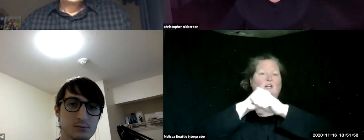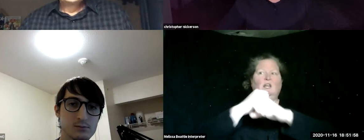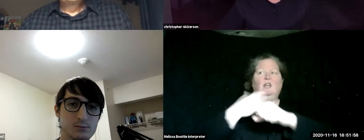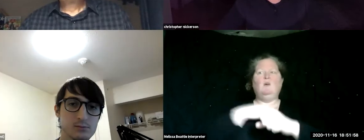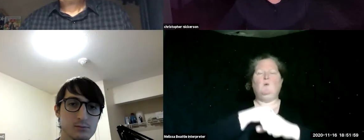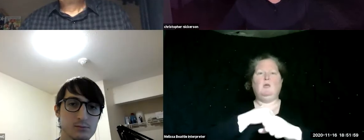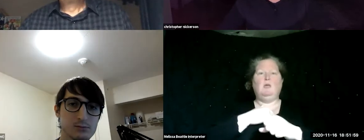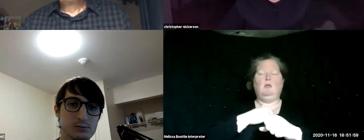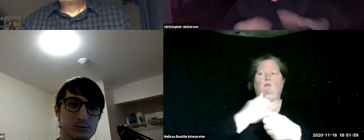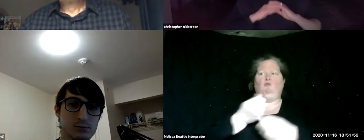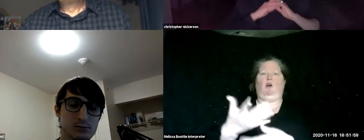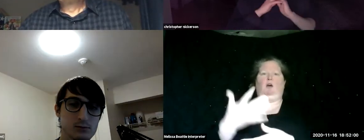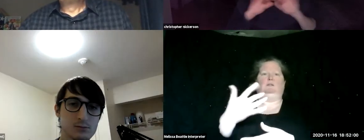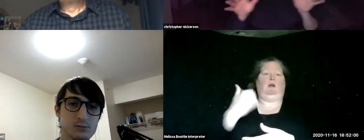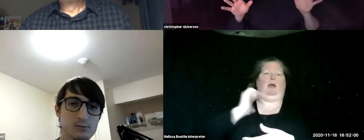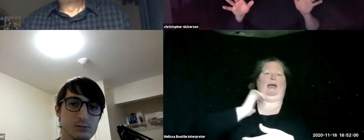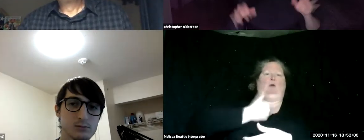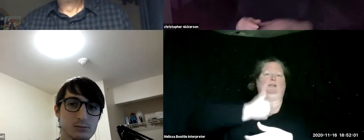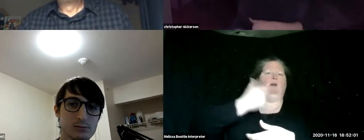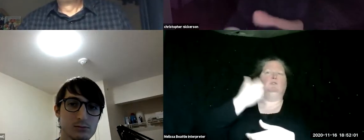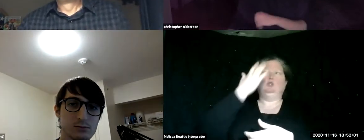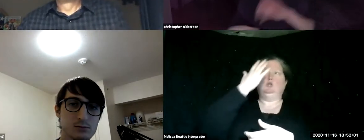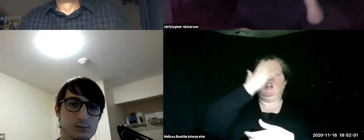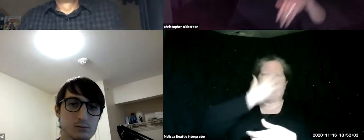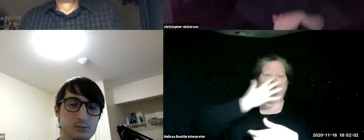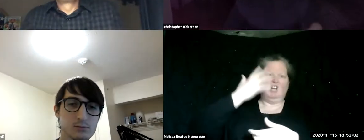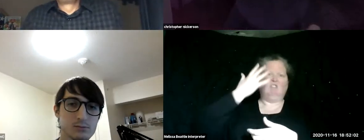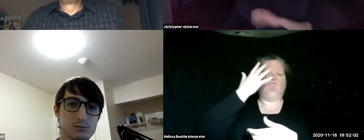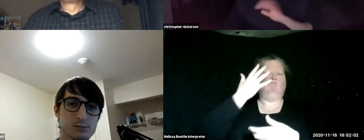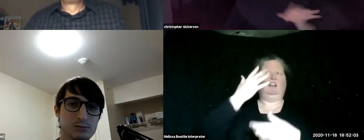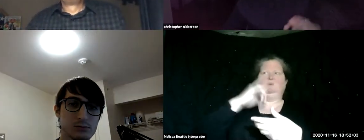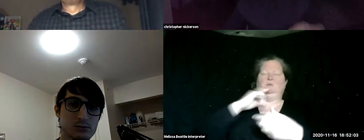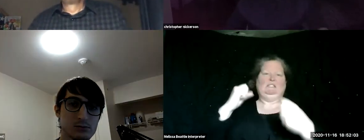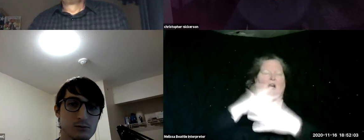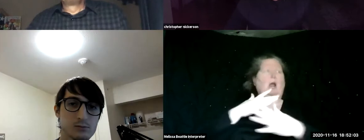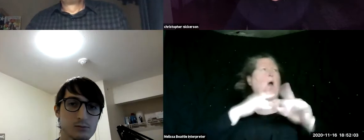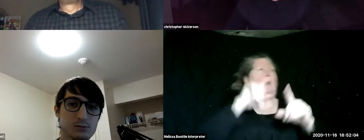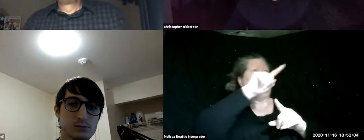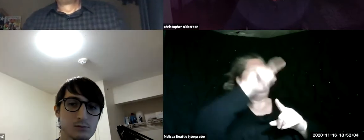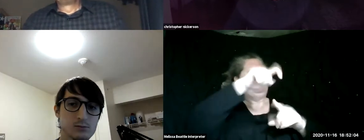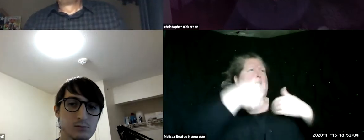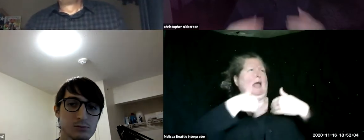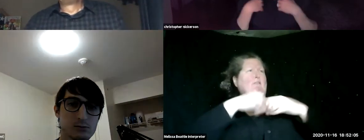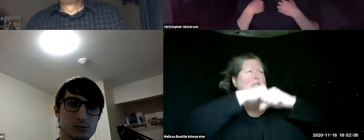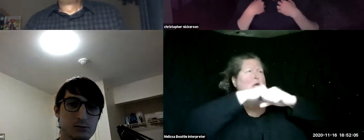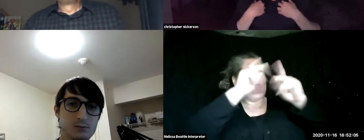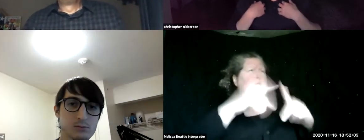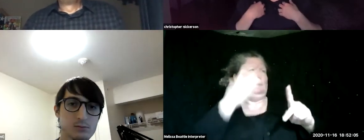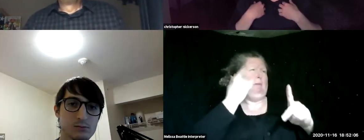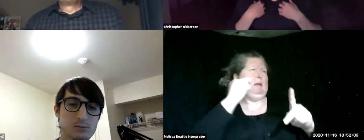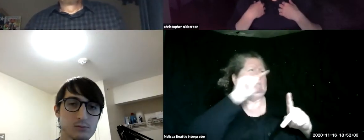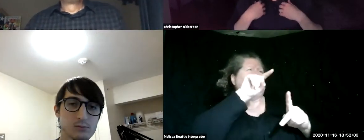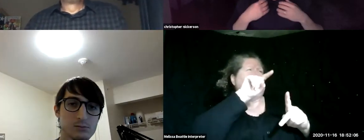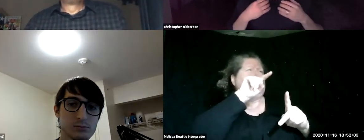too scary up front. Like everything was just so complicated that they were like, you need a security person. This is way too complicated for you to understand. And now that's biting